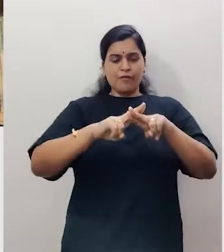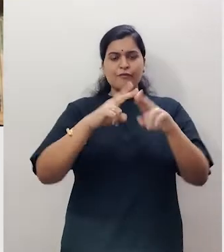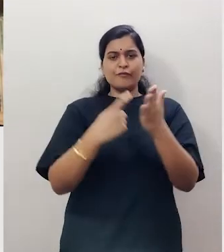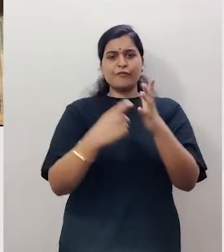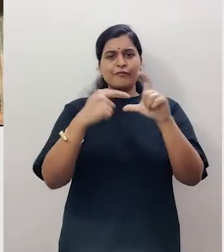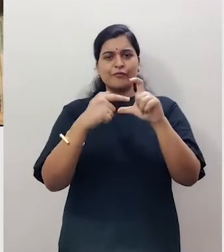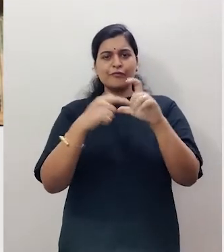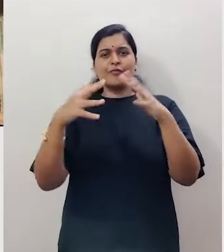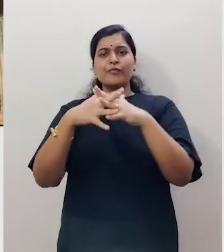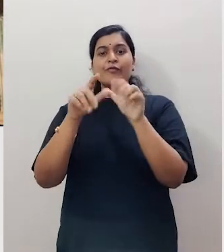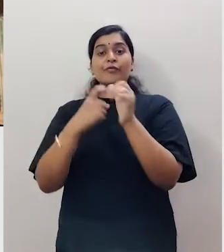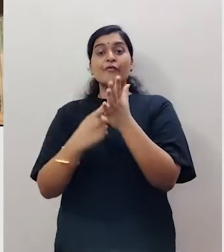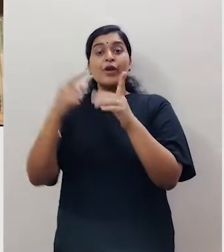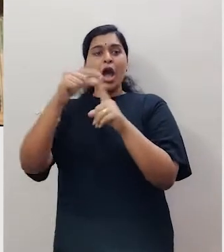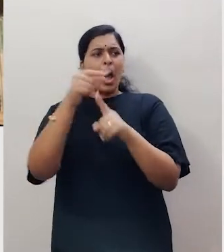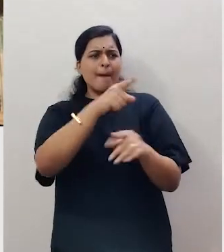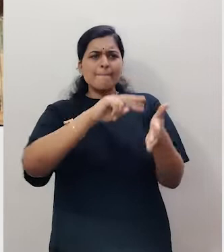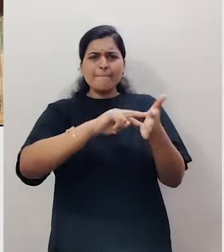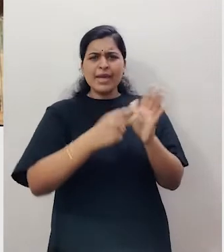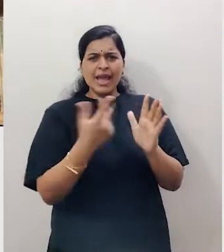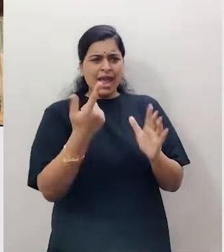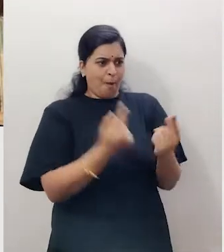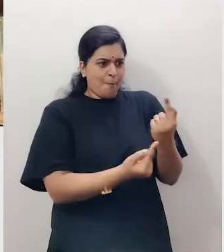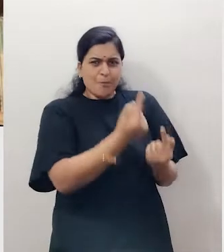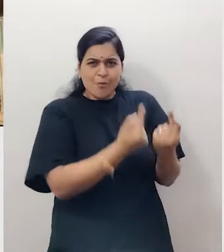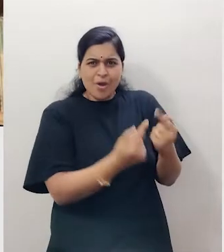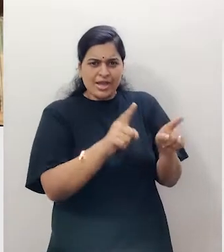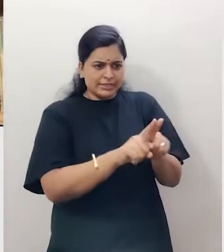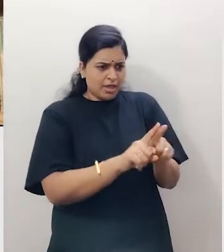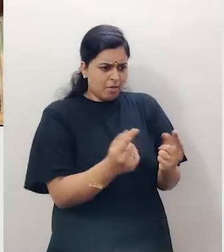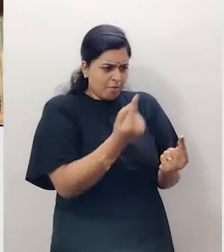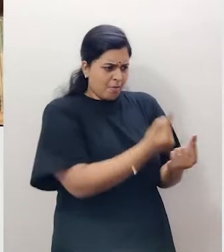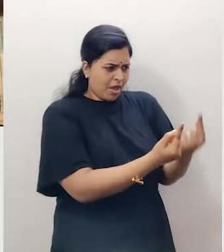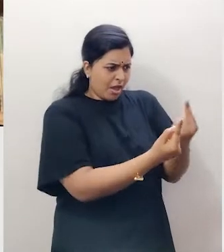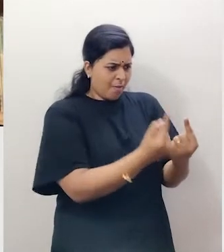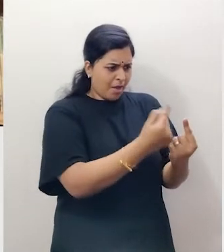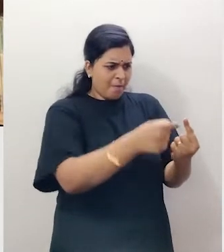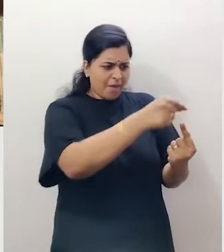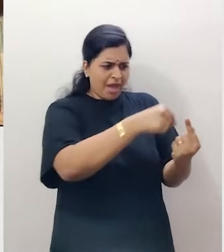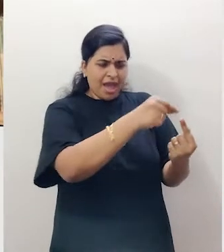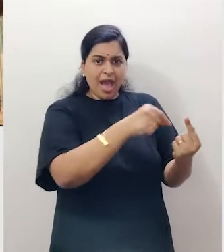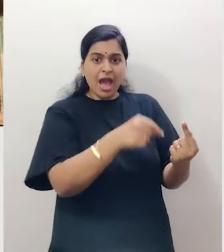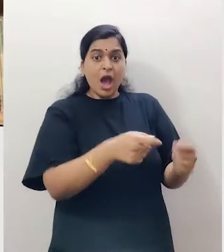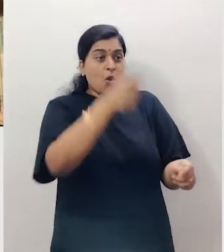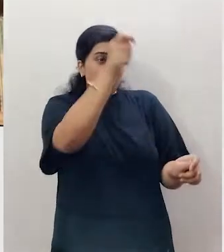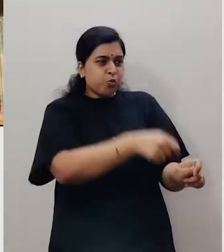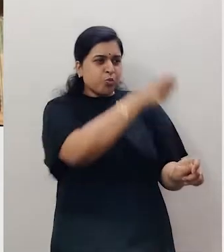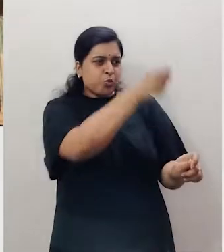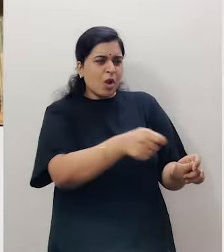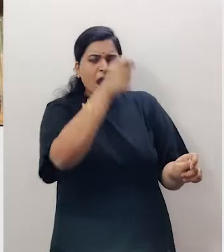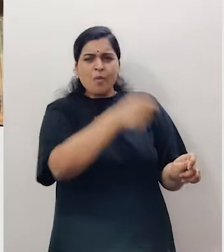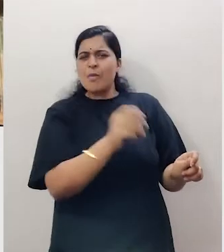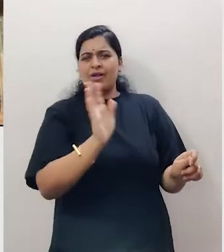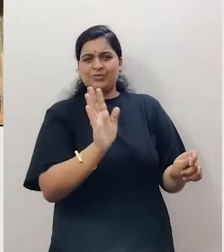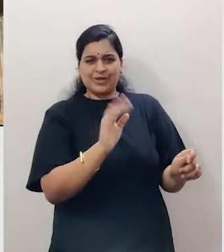grass bound with colour, and these were joined in clusters, sometimes woven together, to form a structure dictated by their own strength. Woven